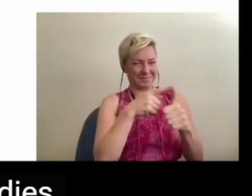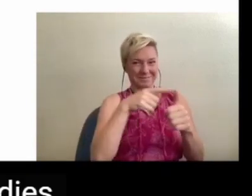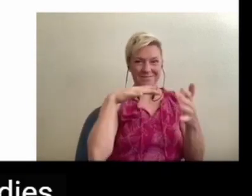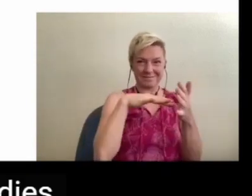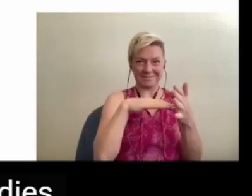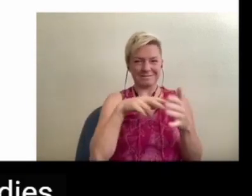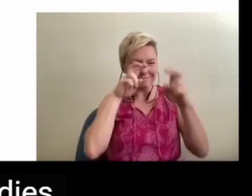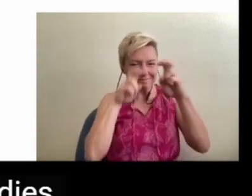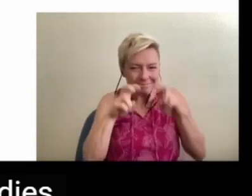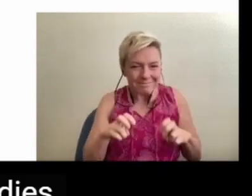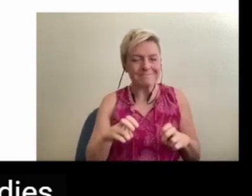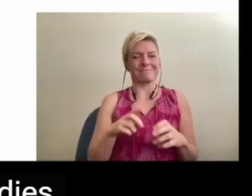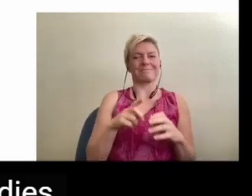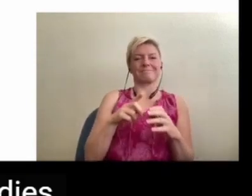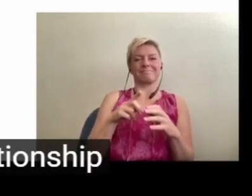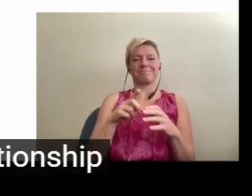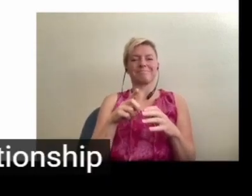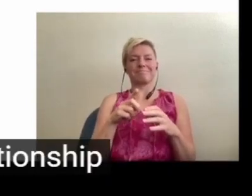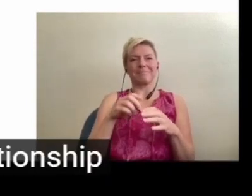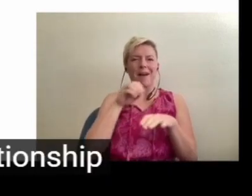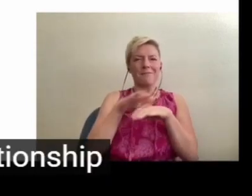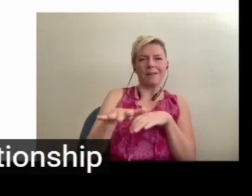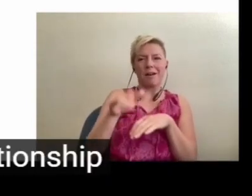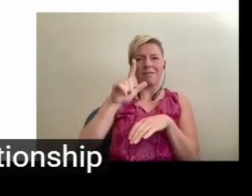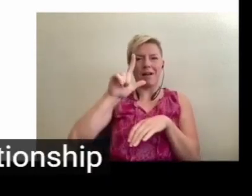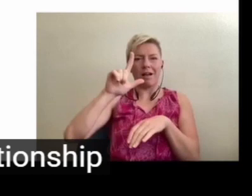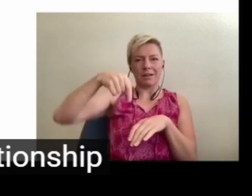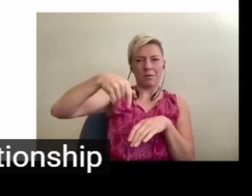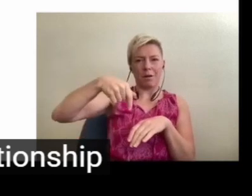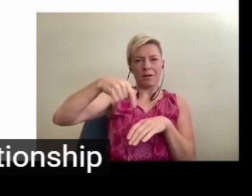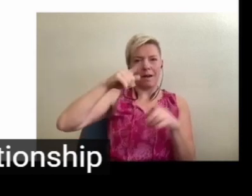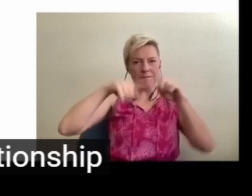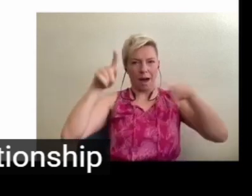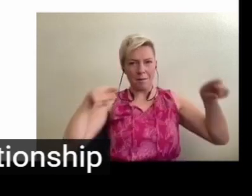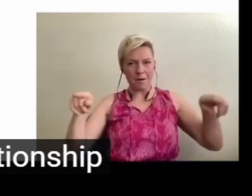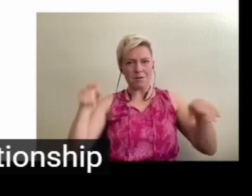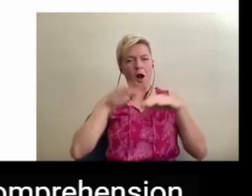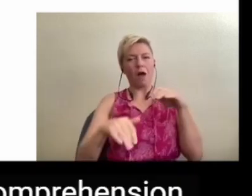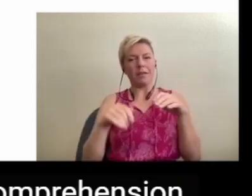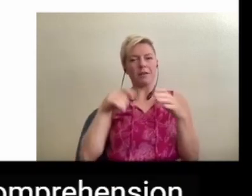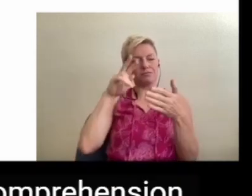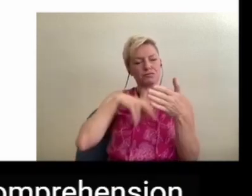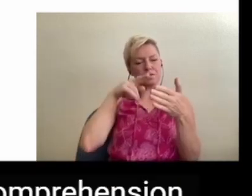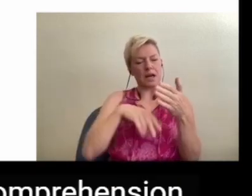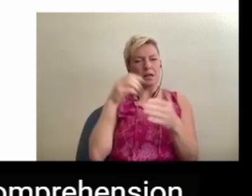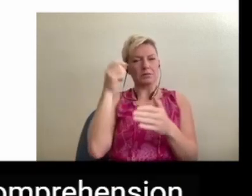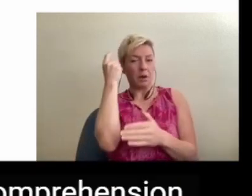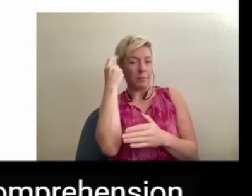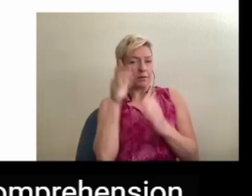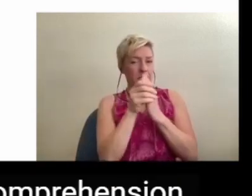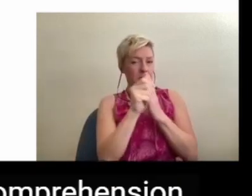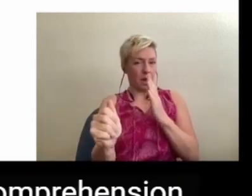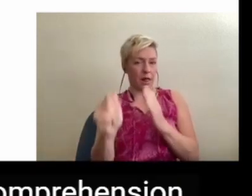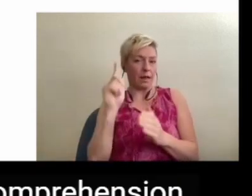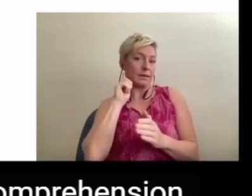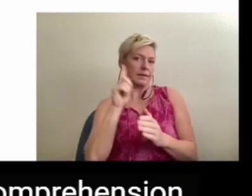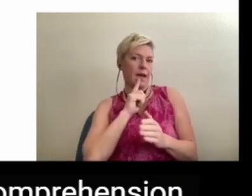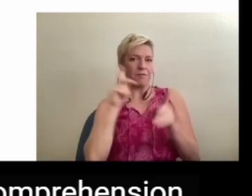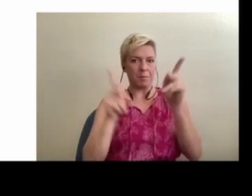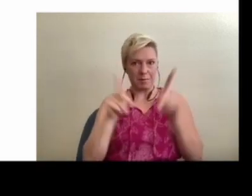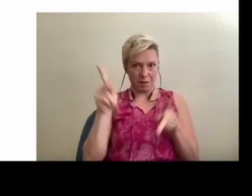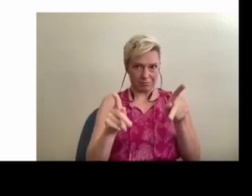And I'm going to describe two studies. The first study examines the relationship between lexical quality variables and